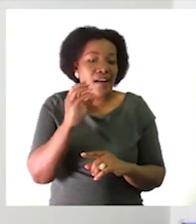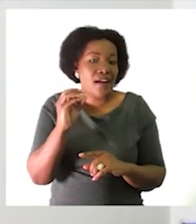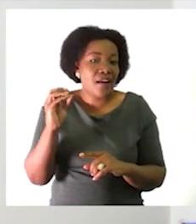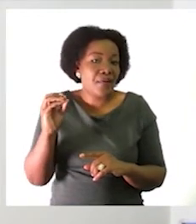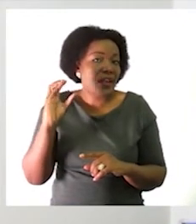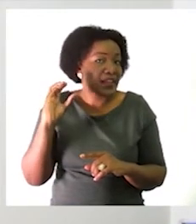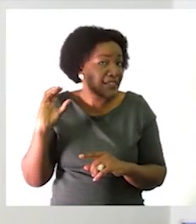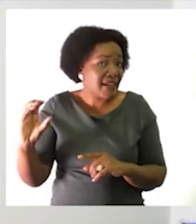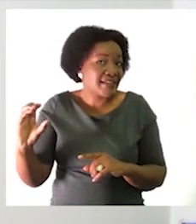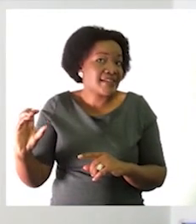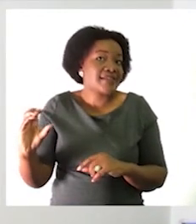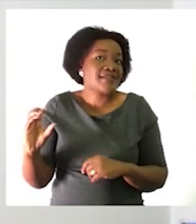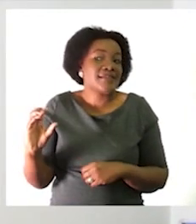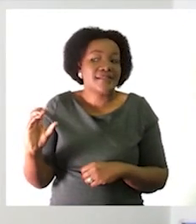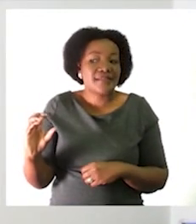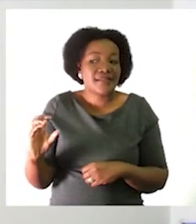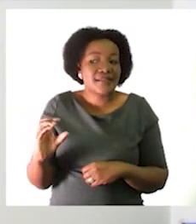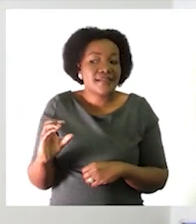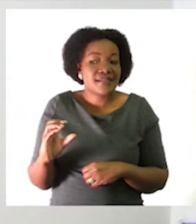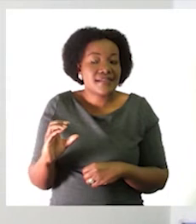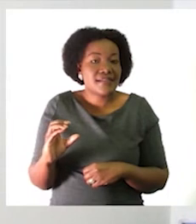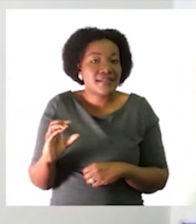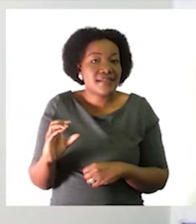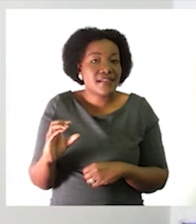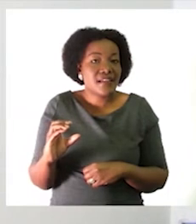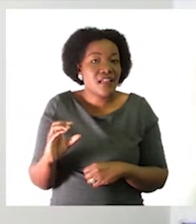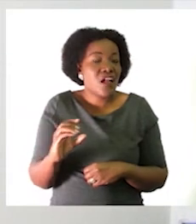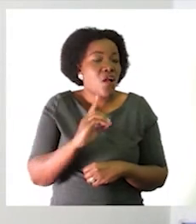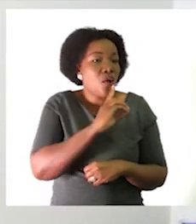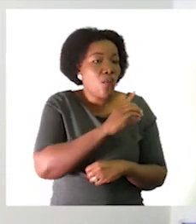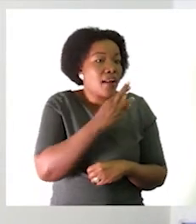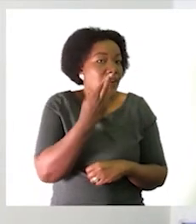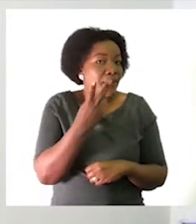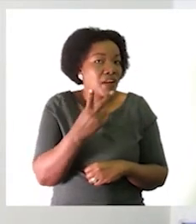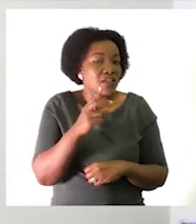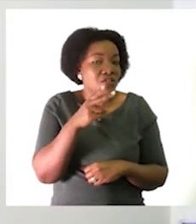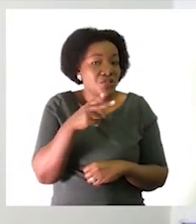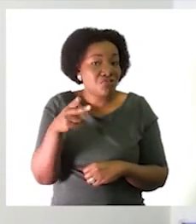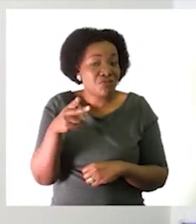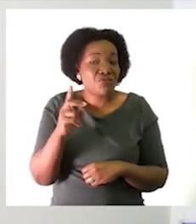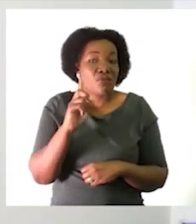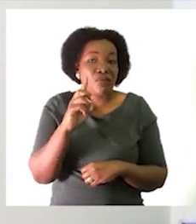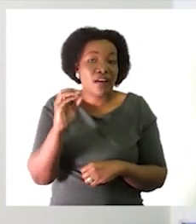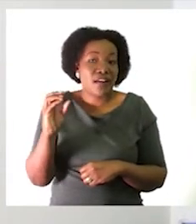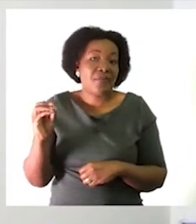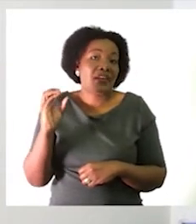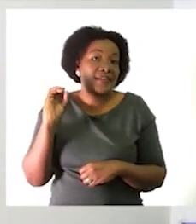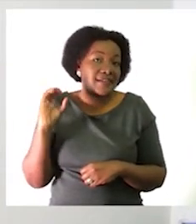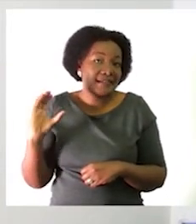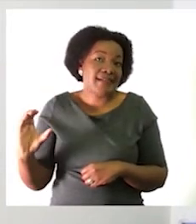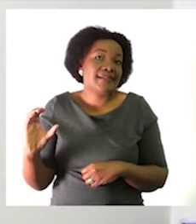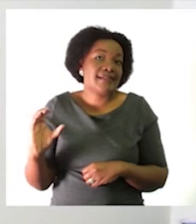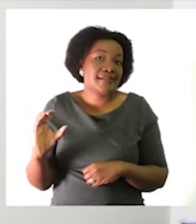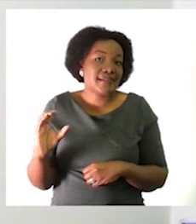100 cents. Remember that. One number be $1 equals to 100 cents. Now, if we have to